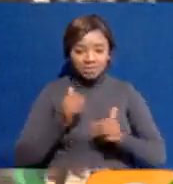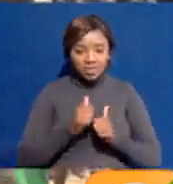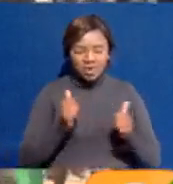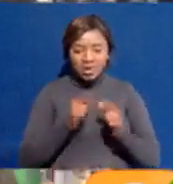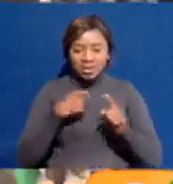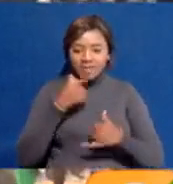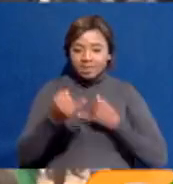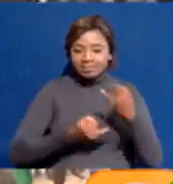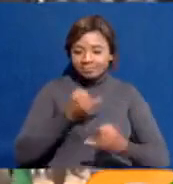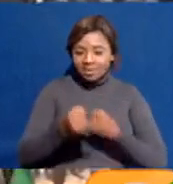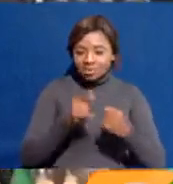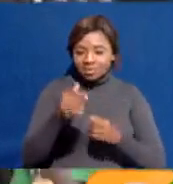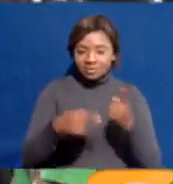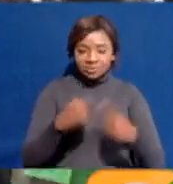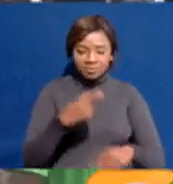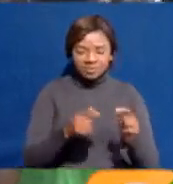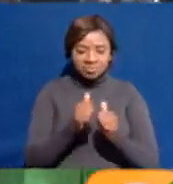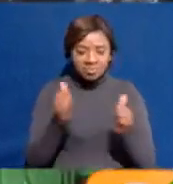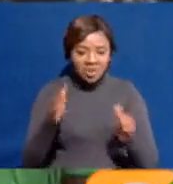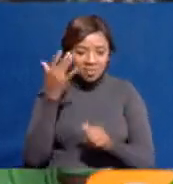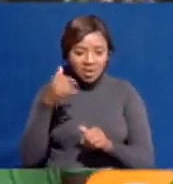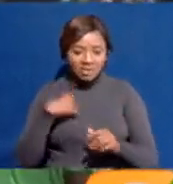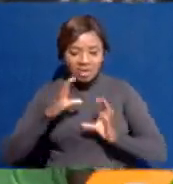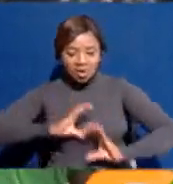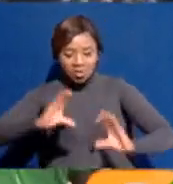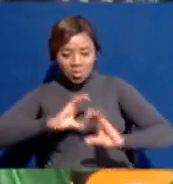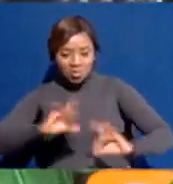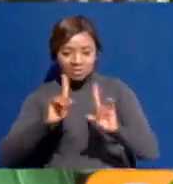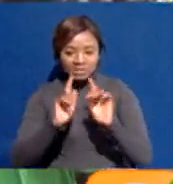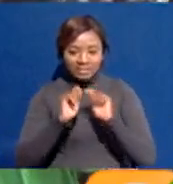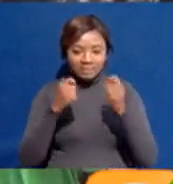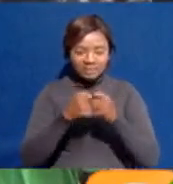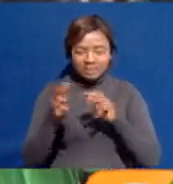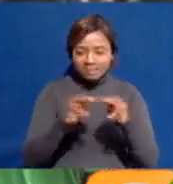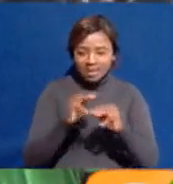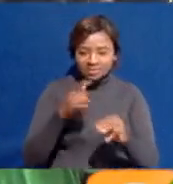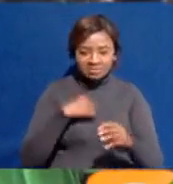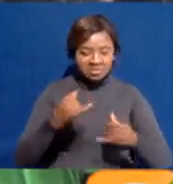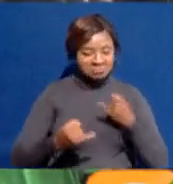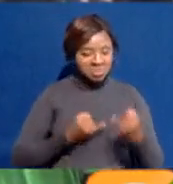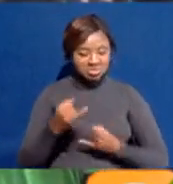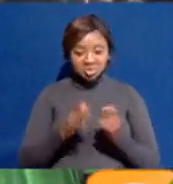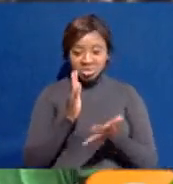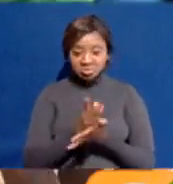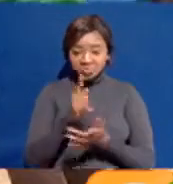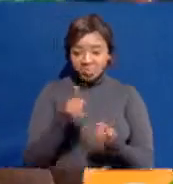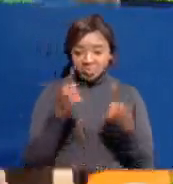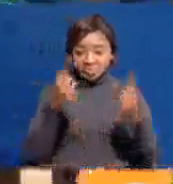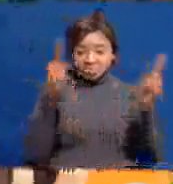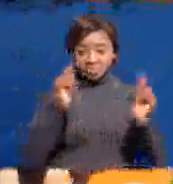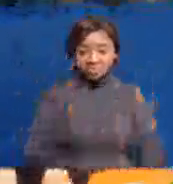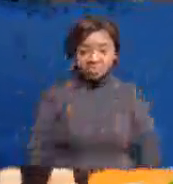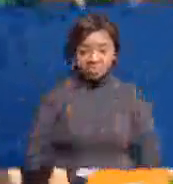the game as a coach and a team manager. I've enjoyed the game and it was very successful, I can say.